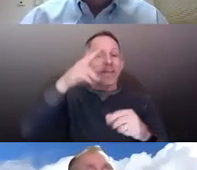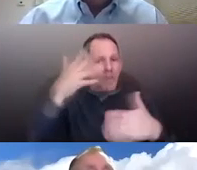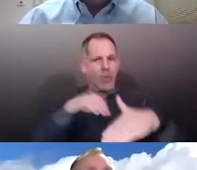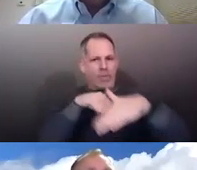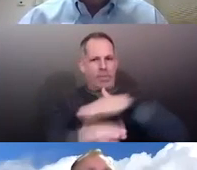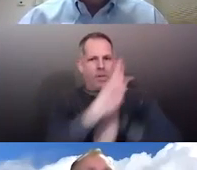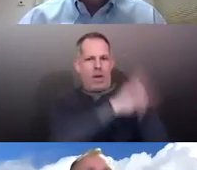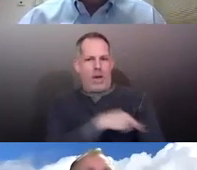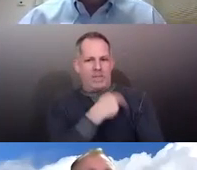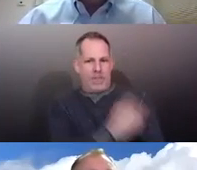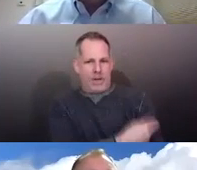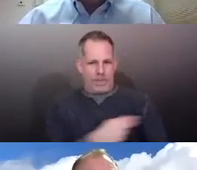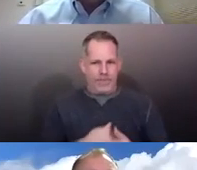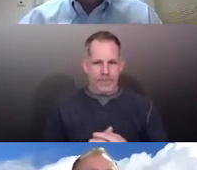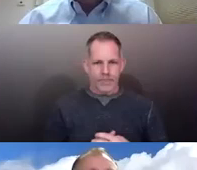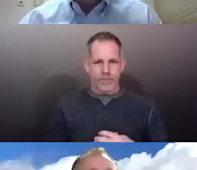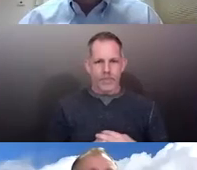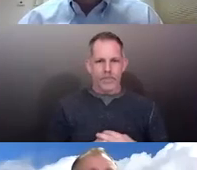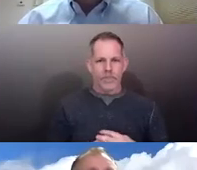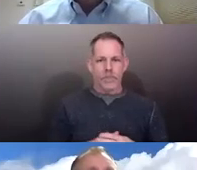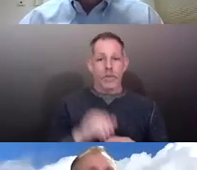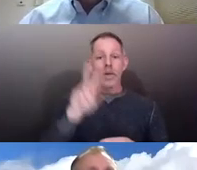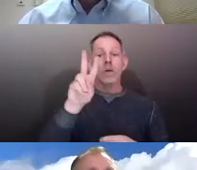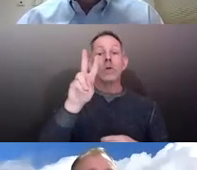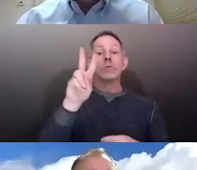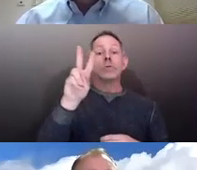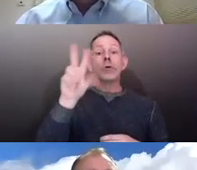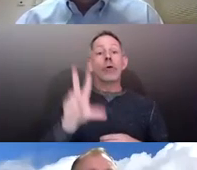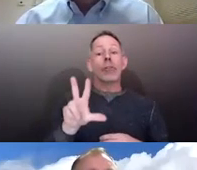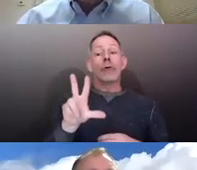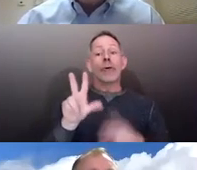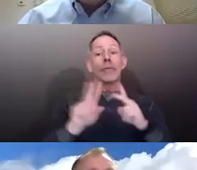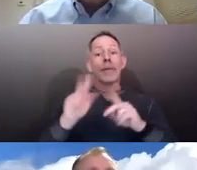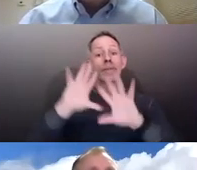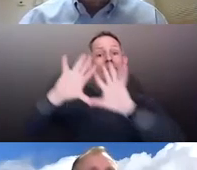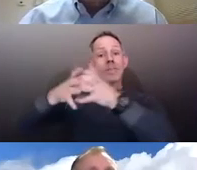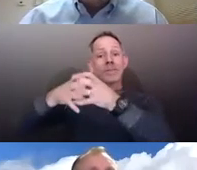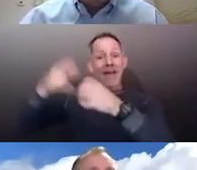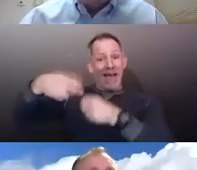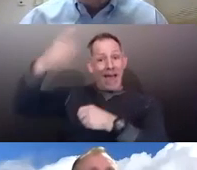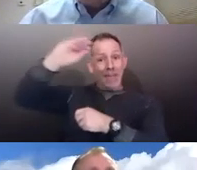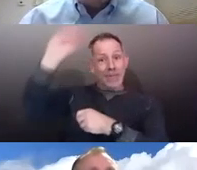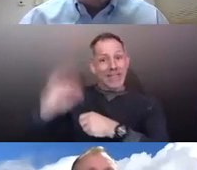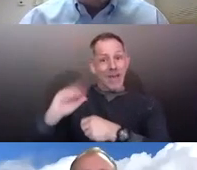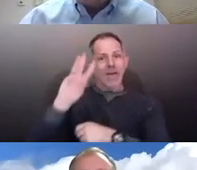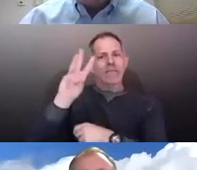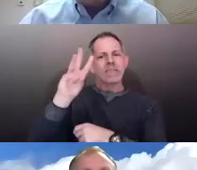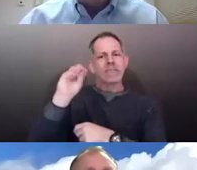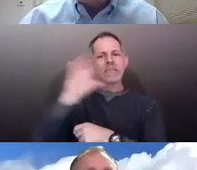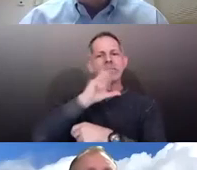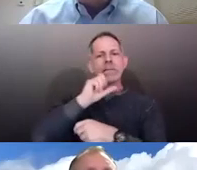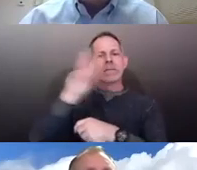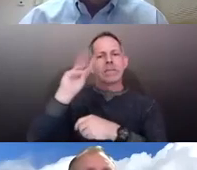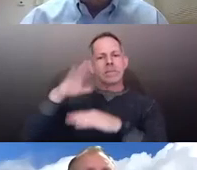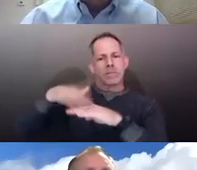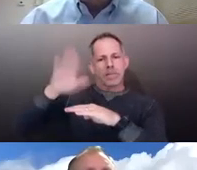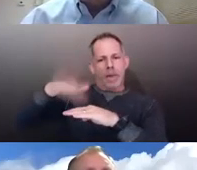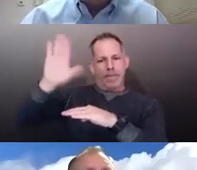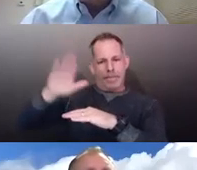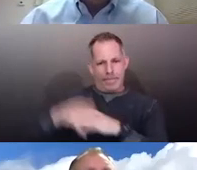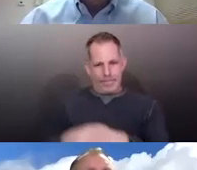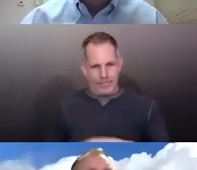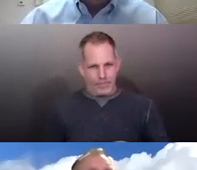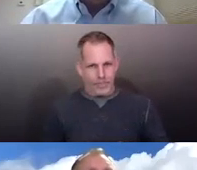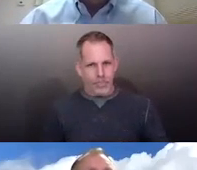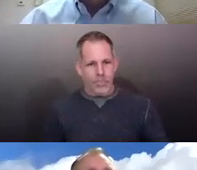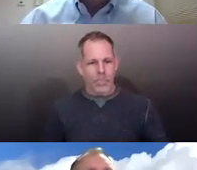in individuals over 60. But even among those, 3% of people in their 20s that have a reported